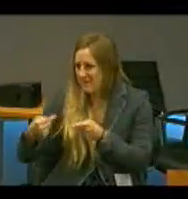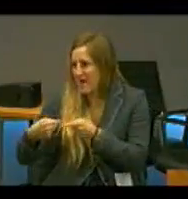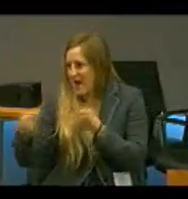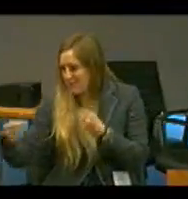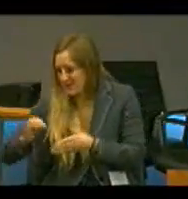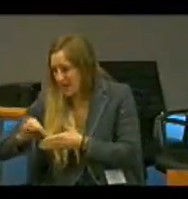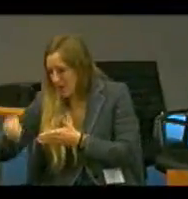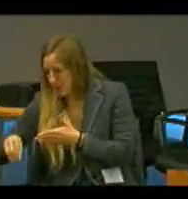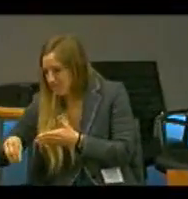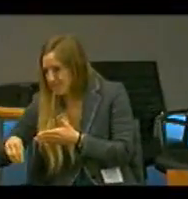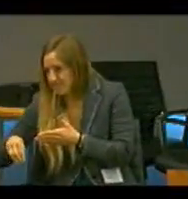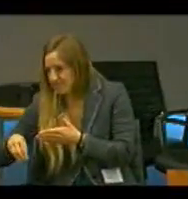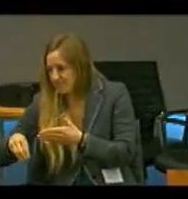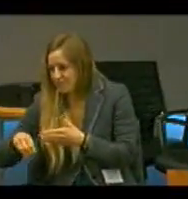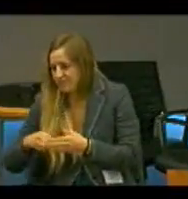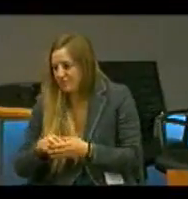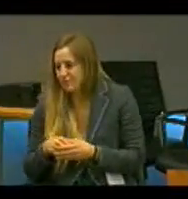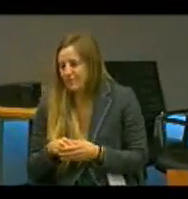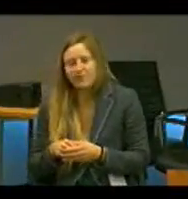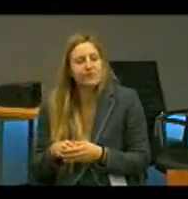outcome. Now,